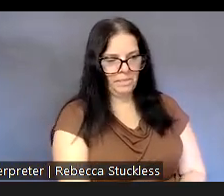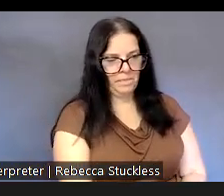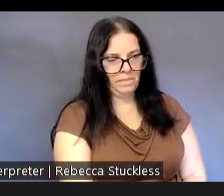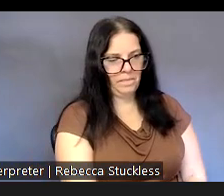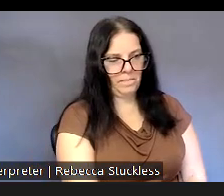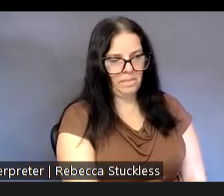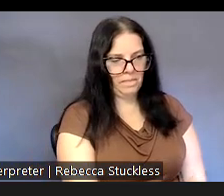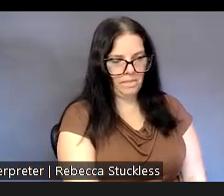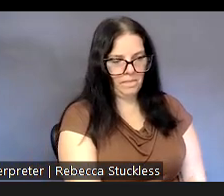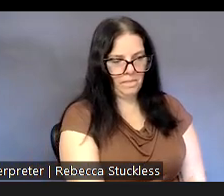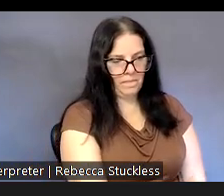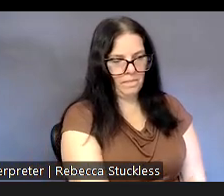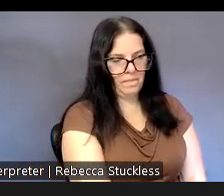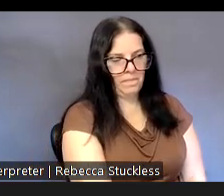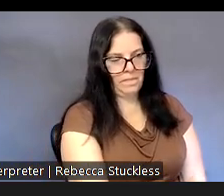So